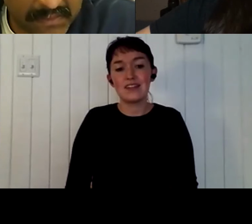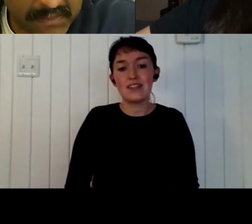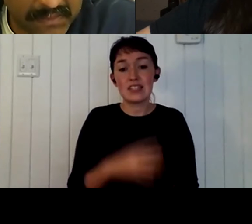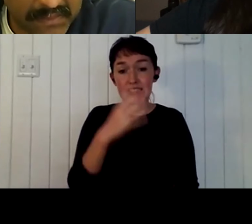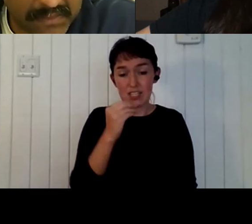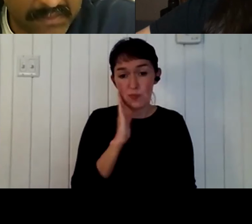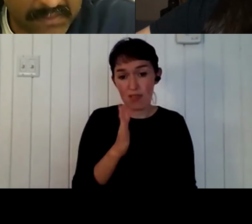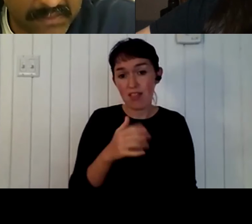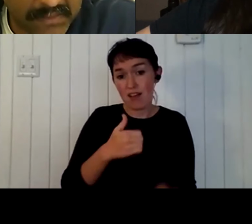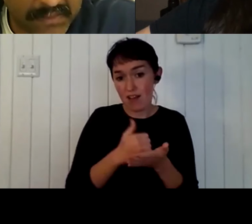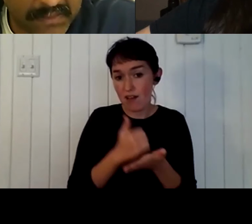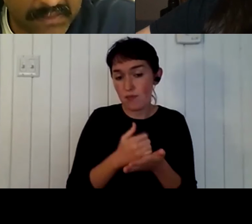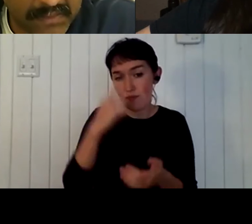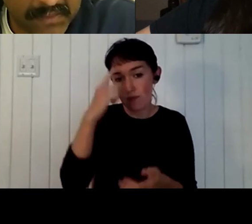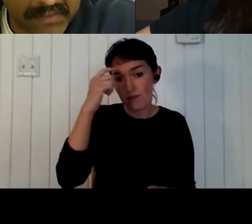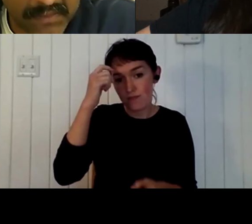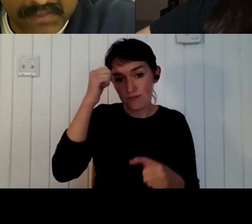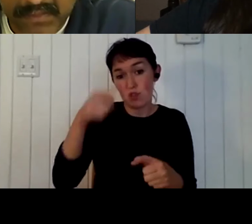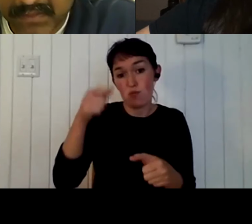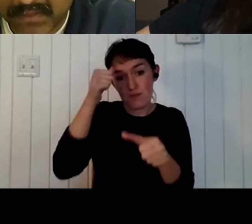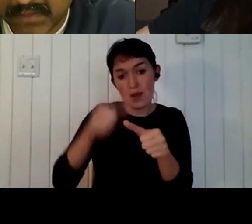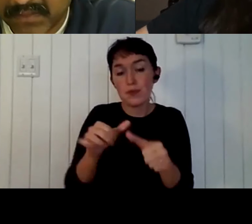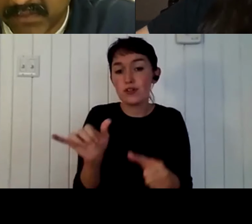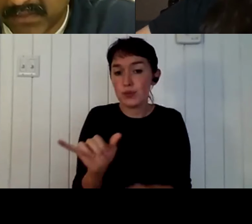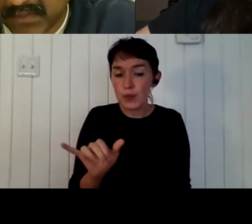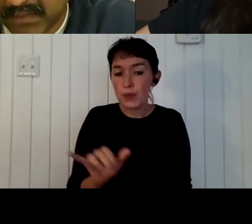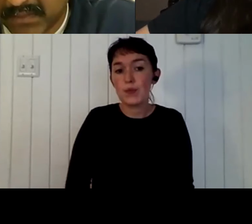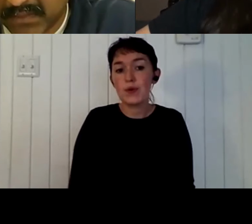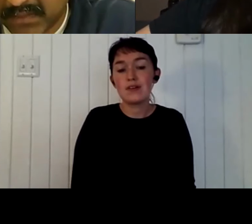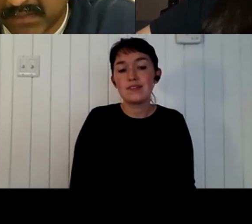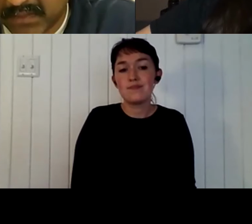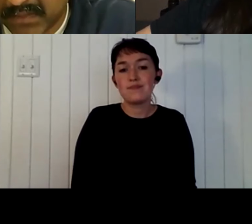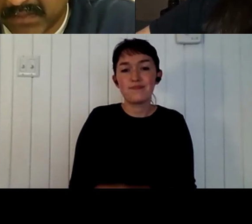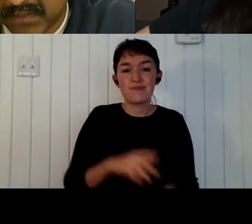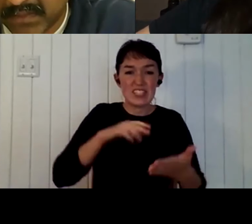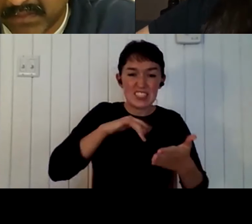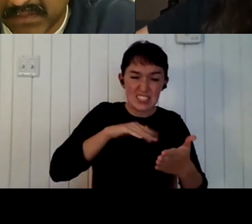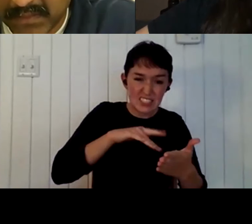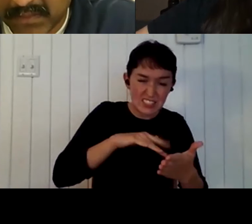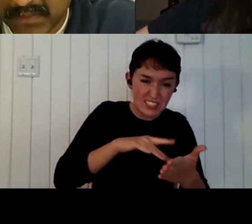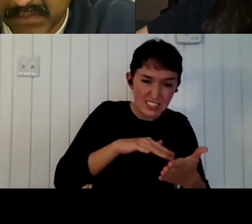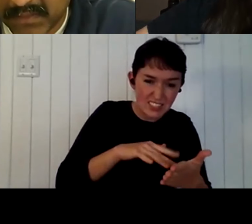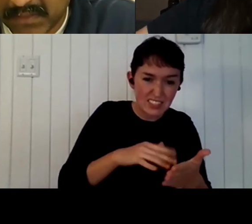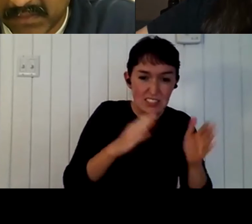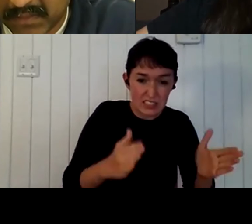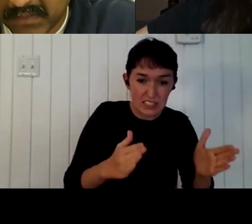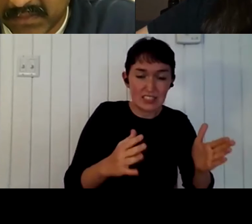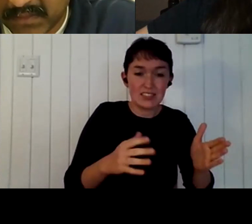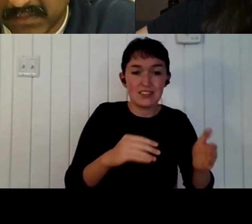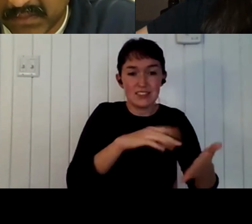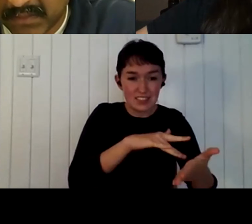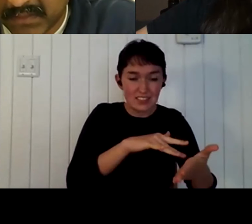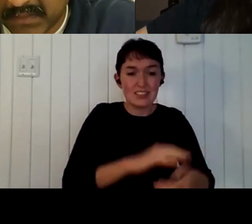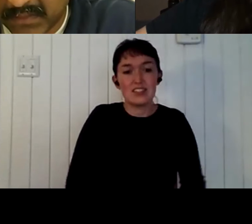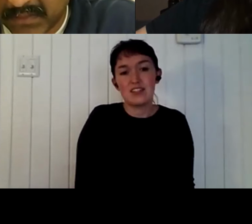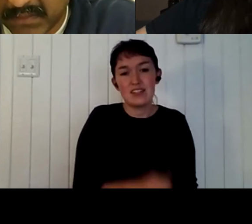you, remember, but, cramming isn't particularly a great option. It's not a, I don't have any